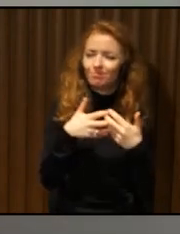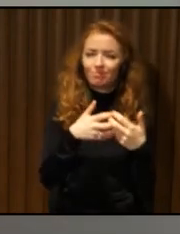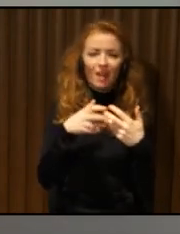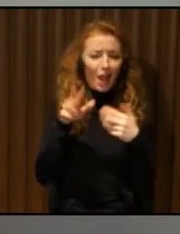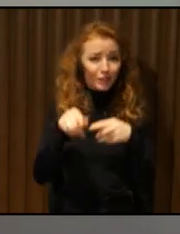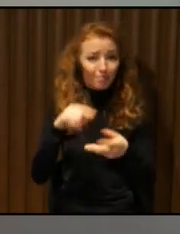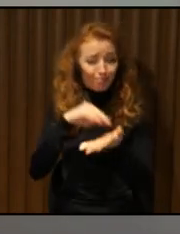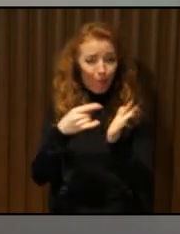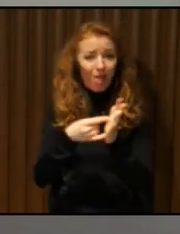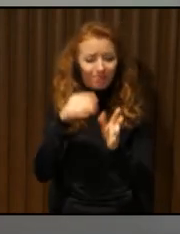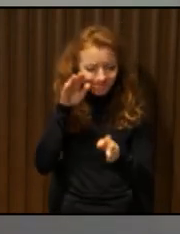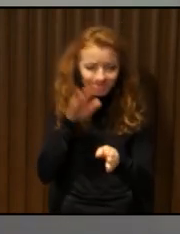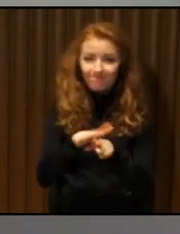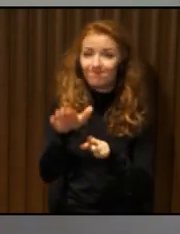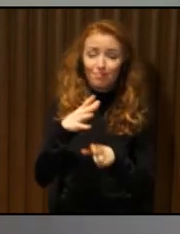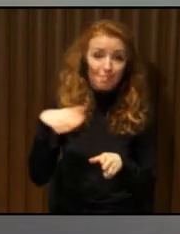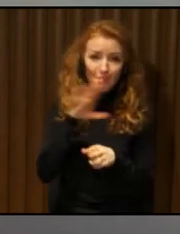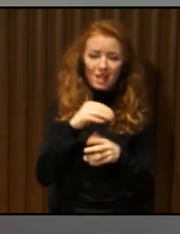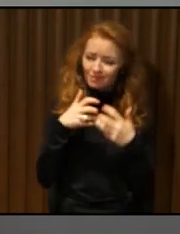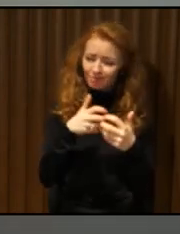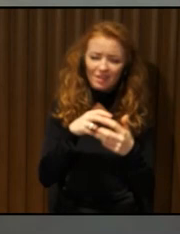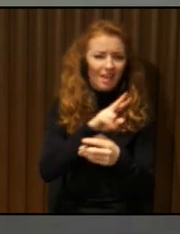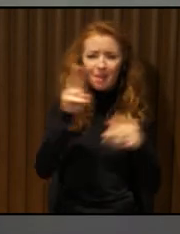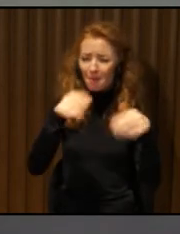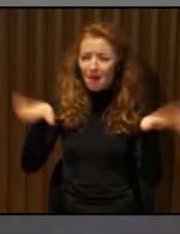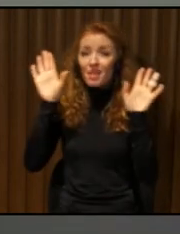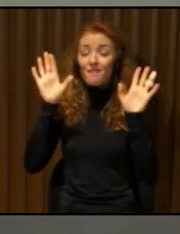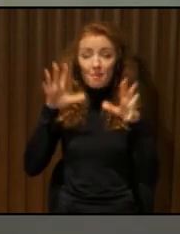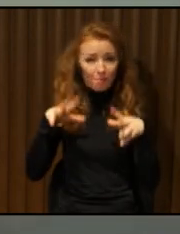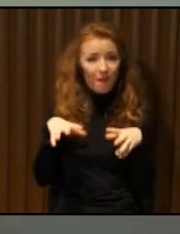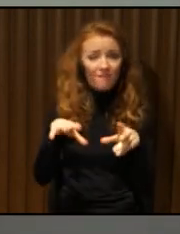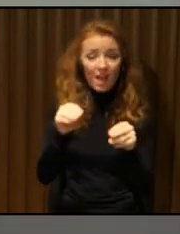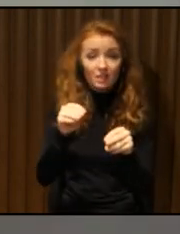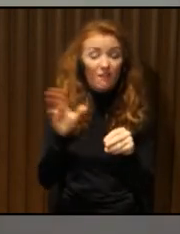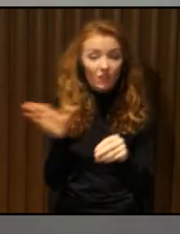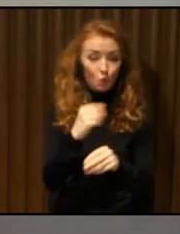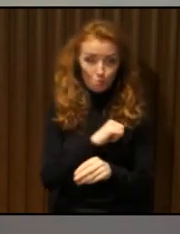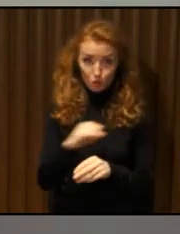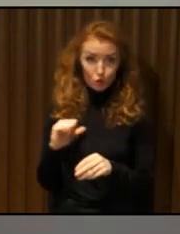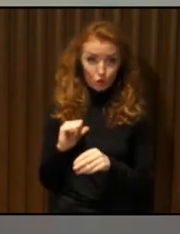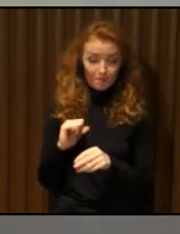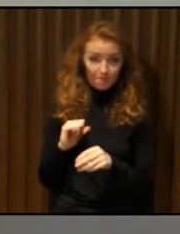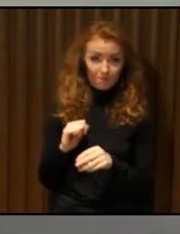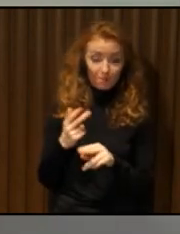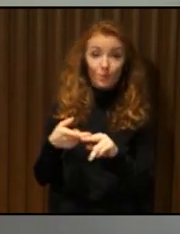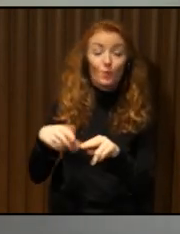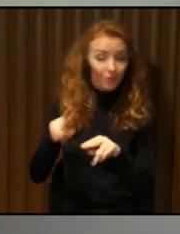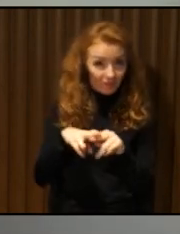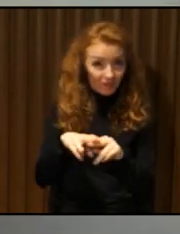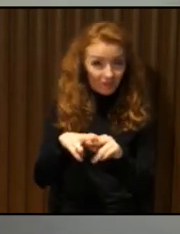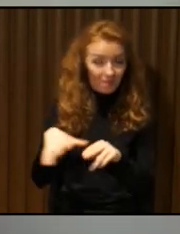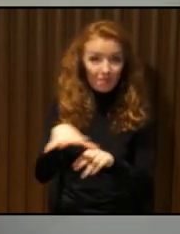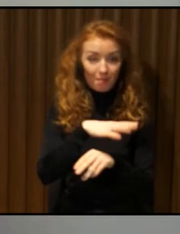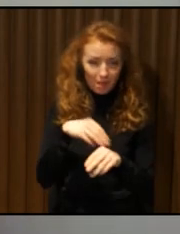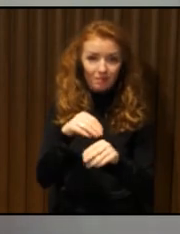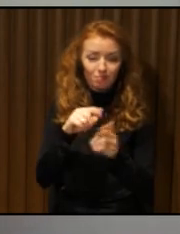And we just did almost everything alone. And then we just showed them how the magic